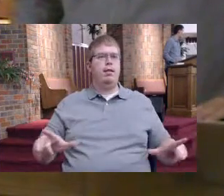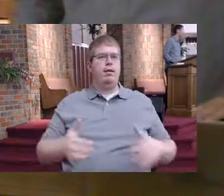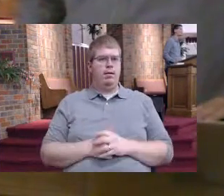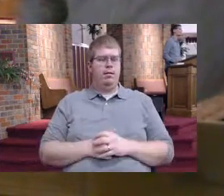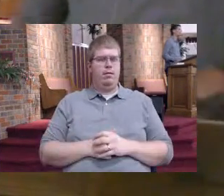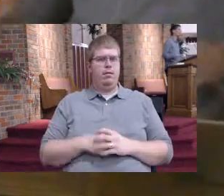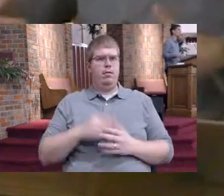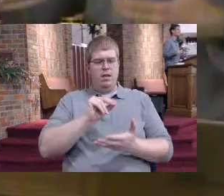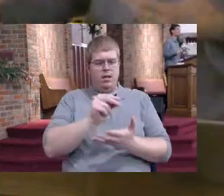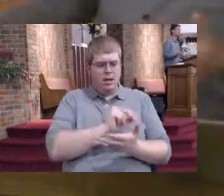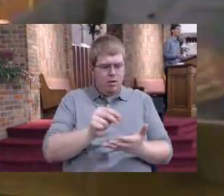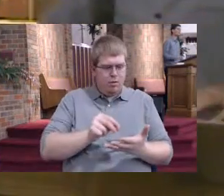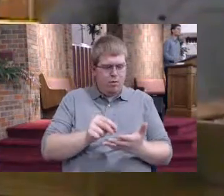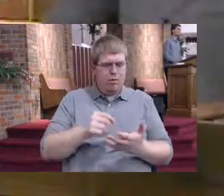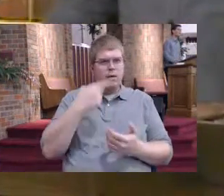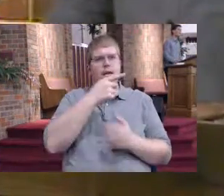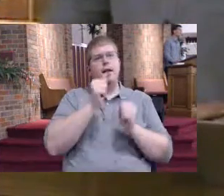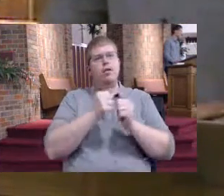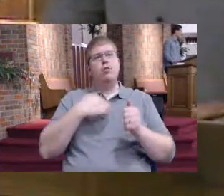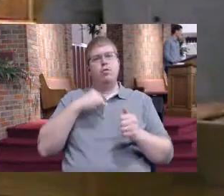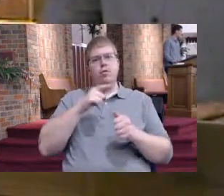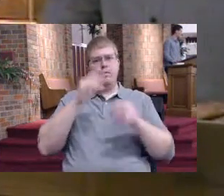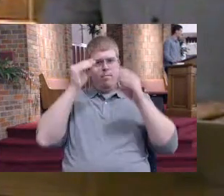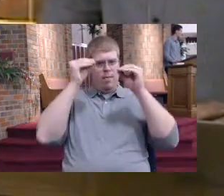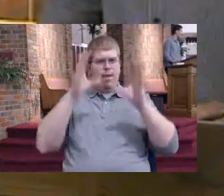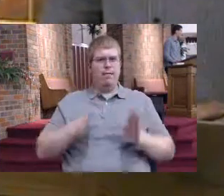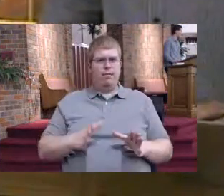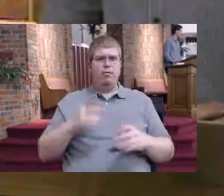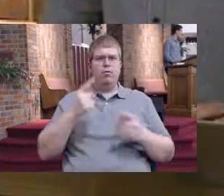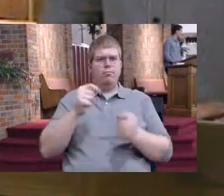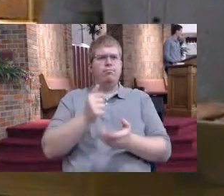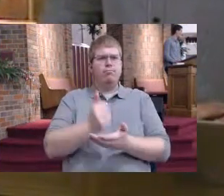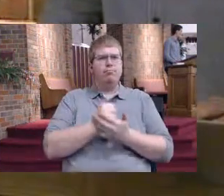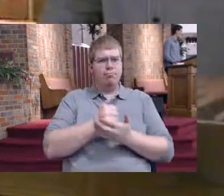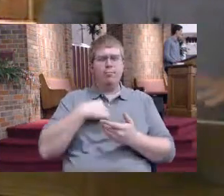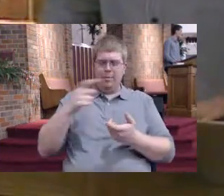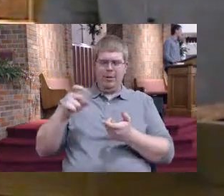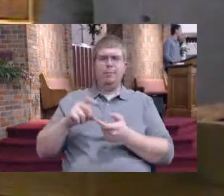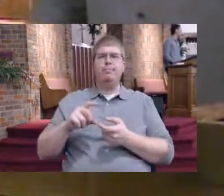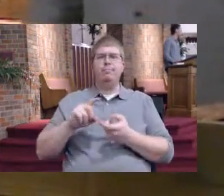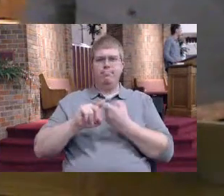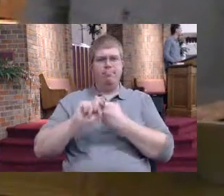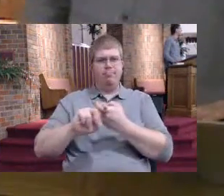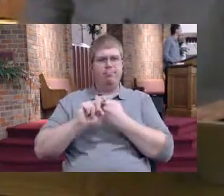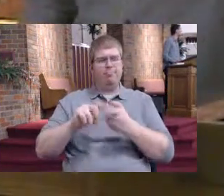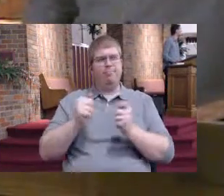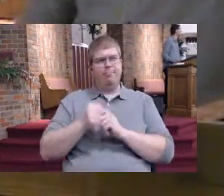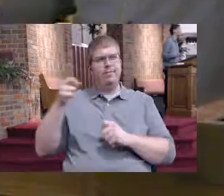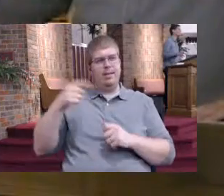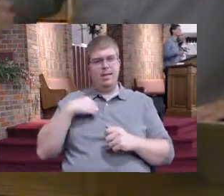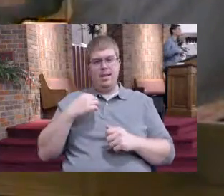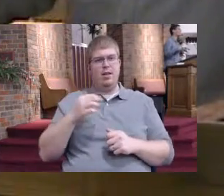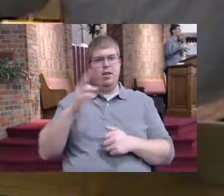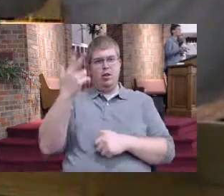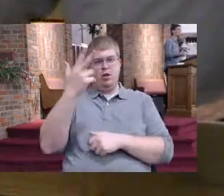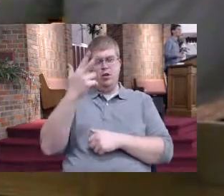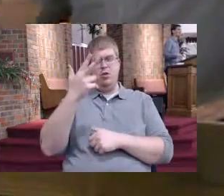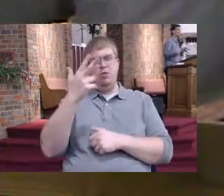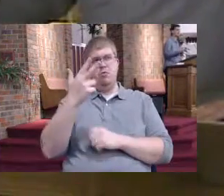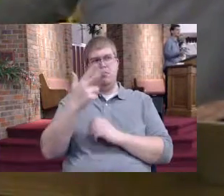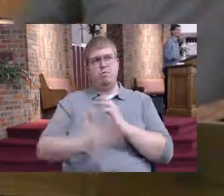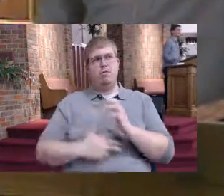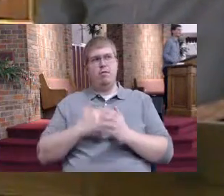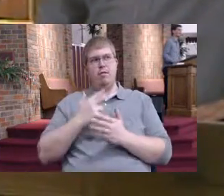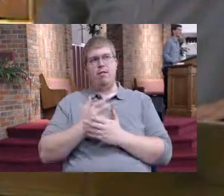my first tutor, who's become a friend, Joas. We spent 3 hours a day just doing language,